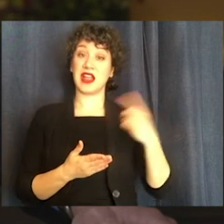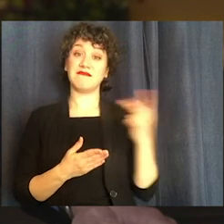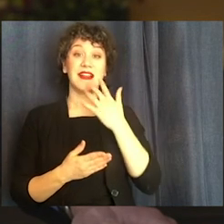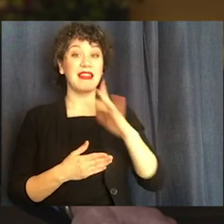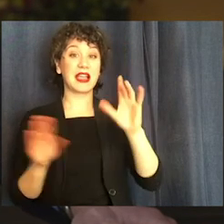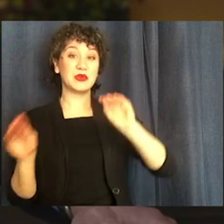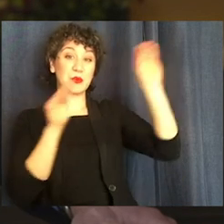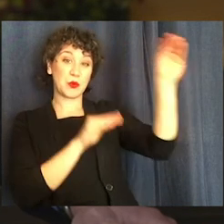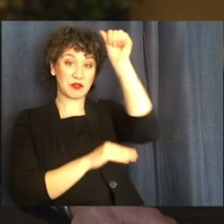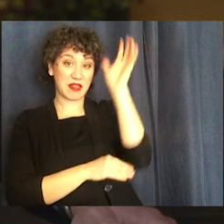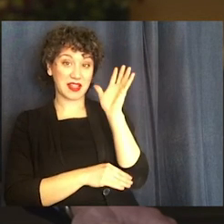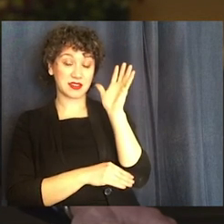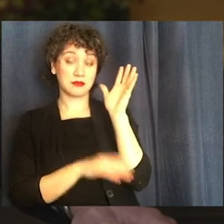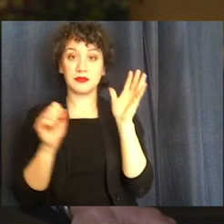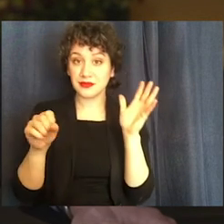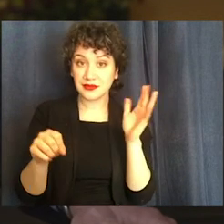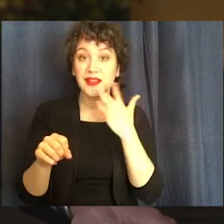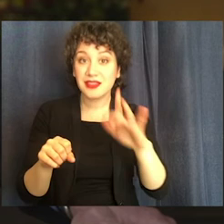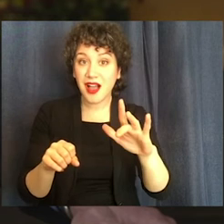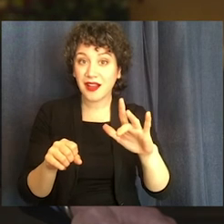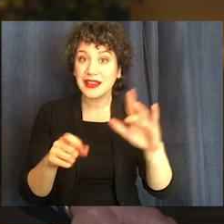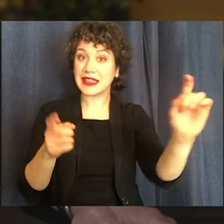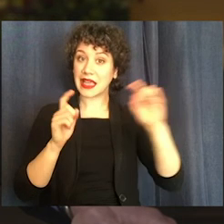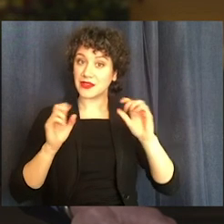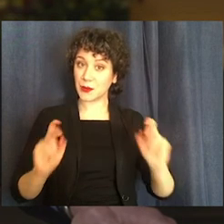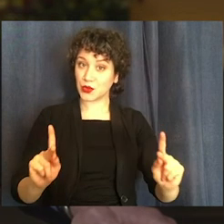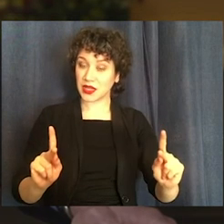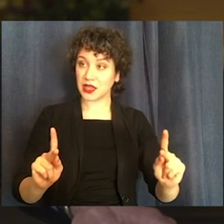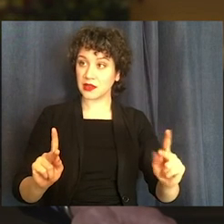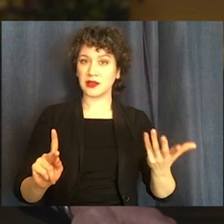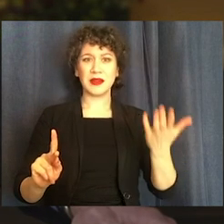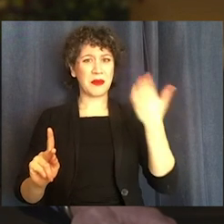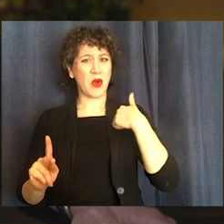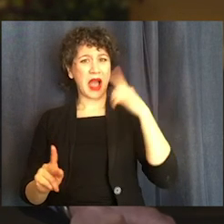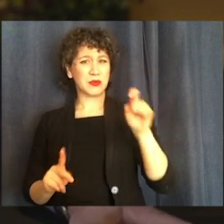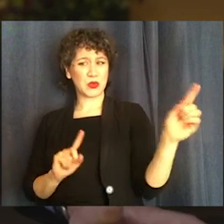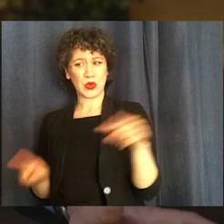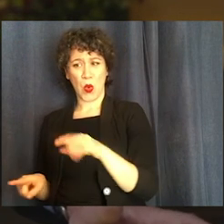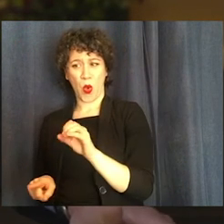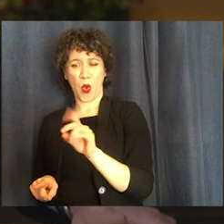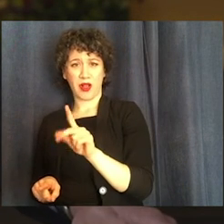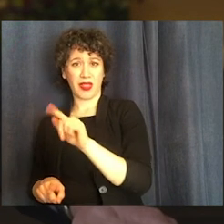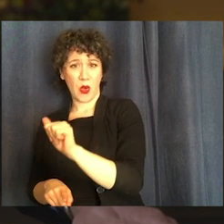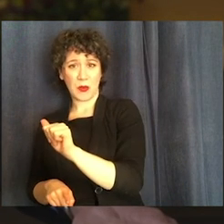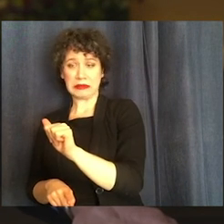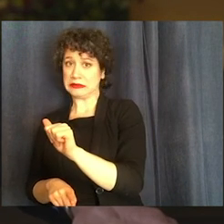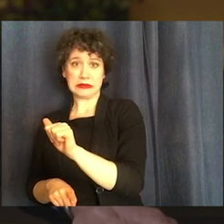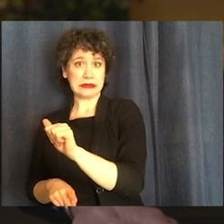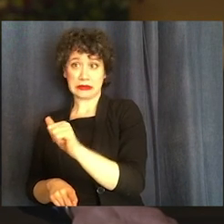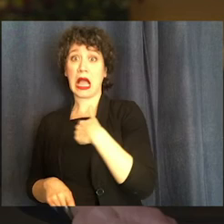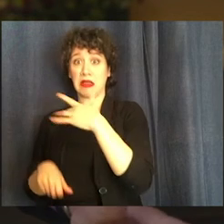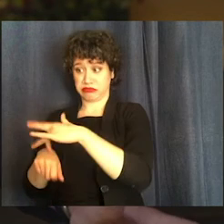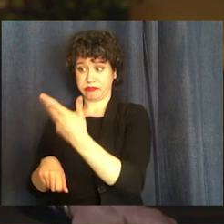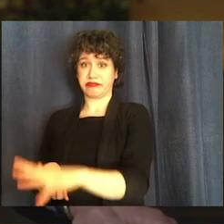And having been there and done that, I had no further interest in Oklahoma, even if it meant I'd never get to